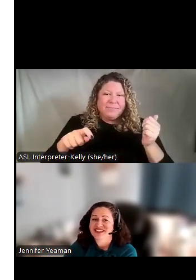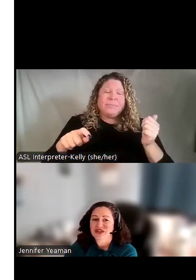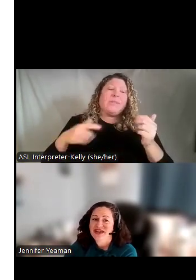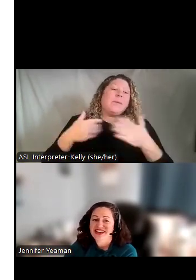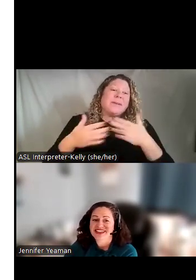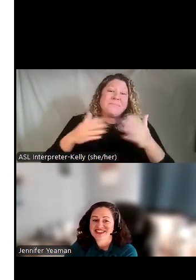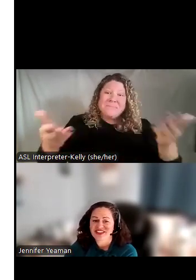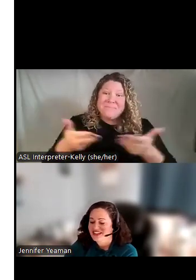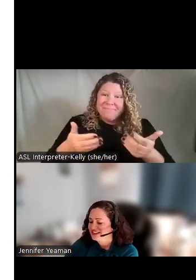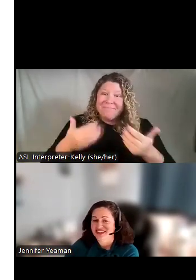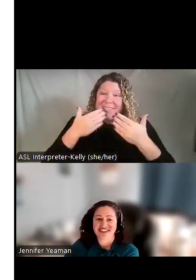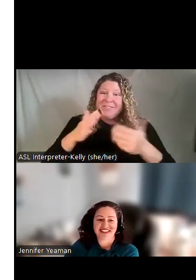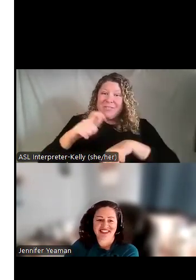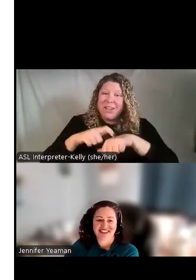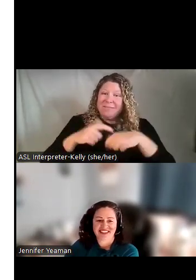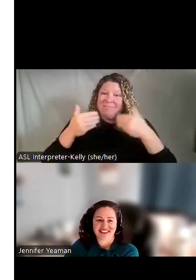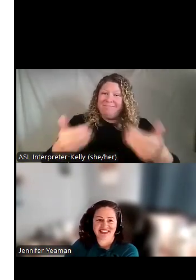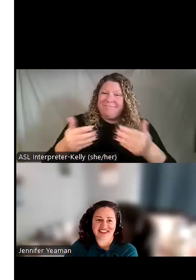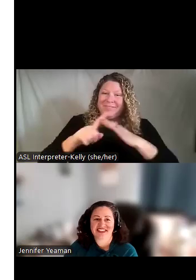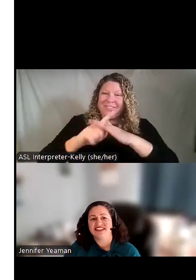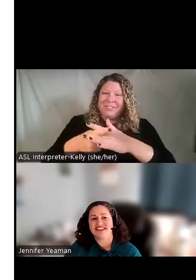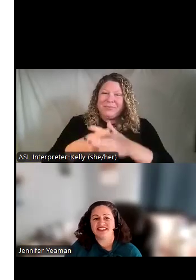time, and let's go ahead and get started.